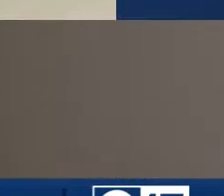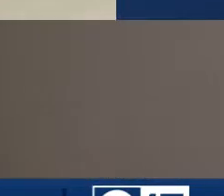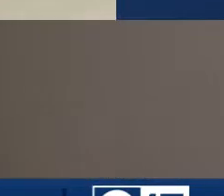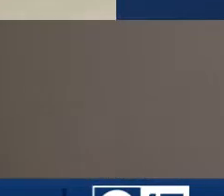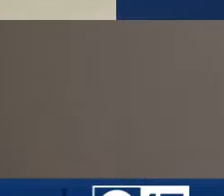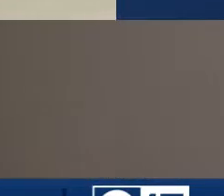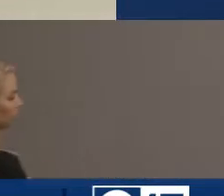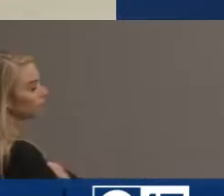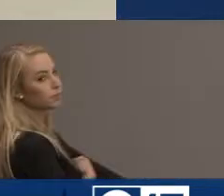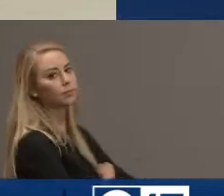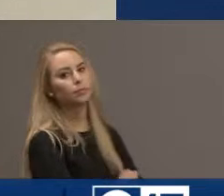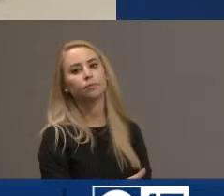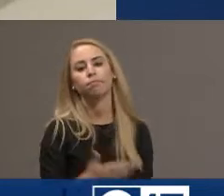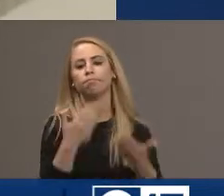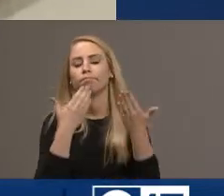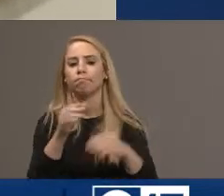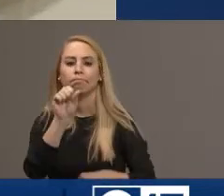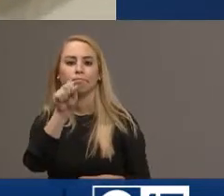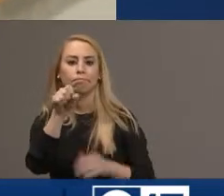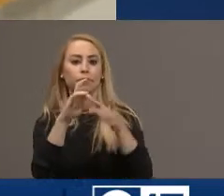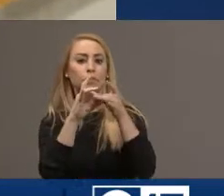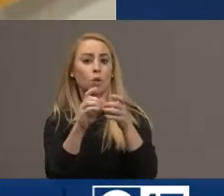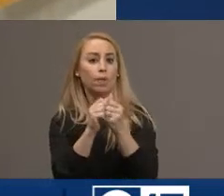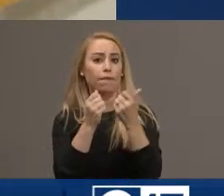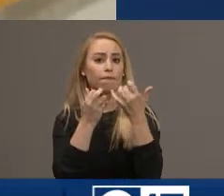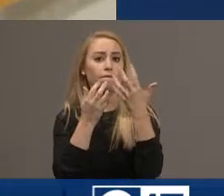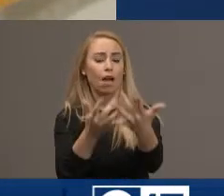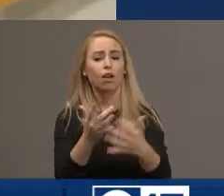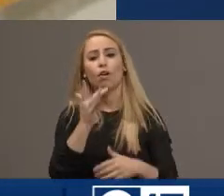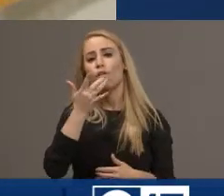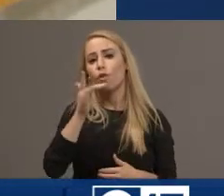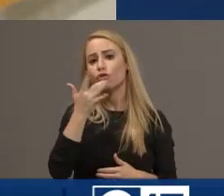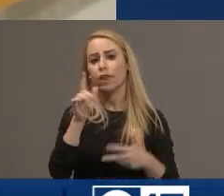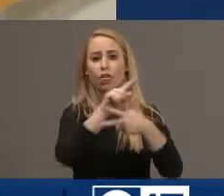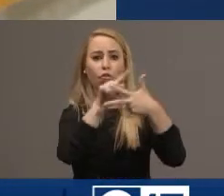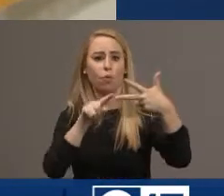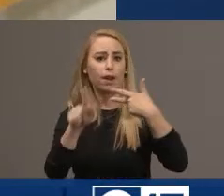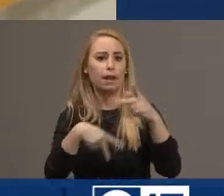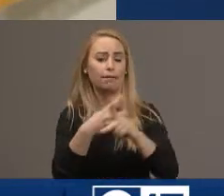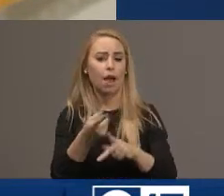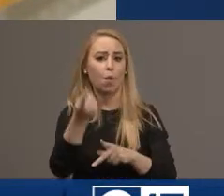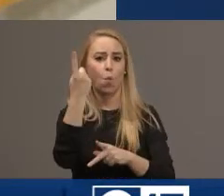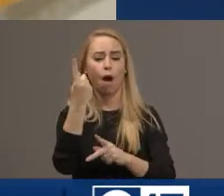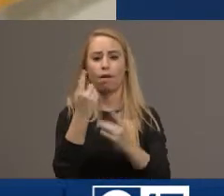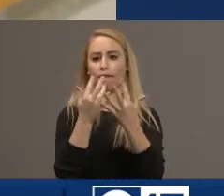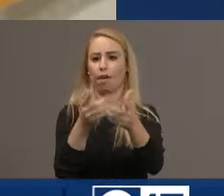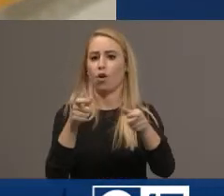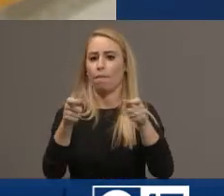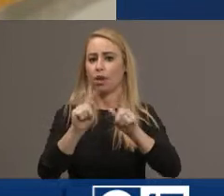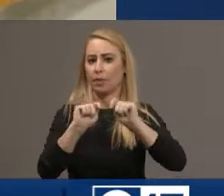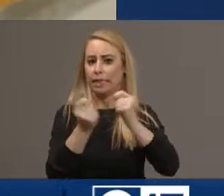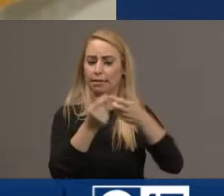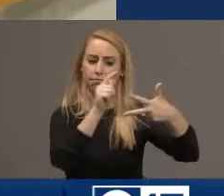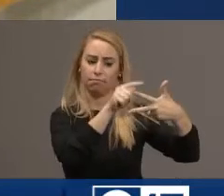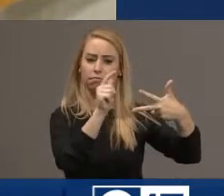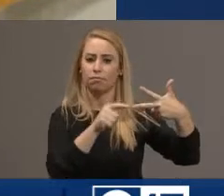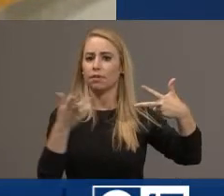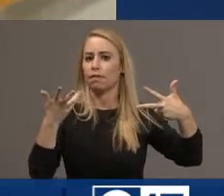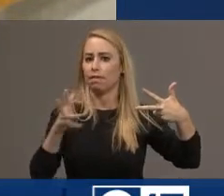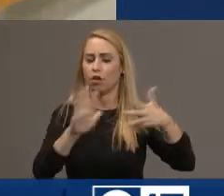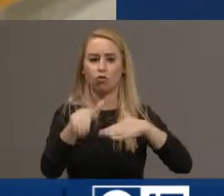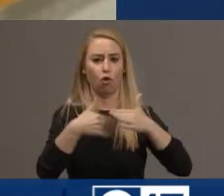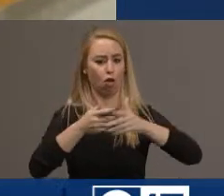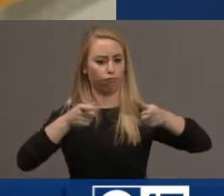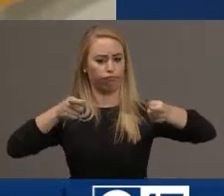fire front, fortunately, the 3 Type 1 incident management teams have